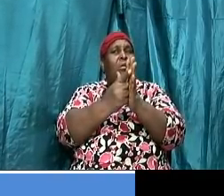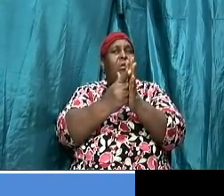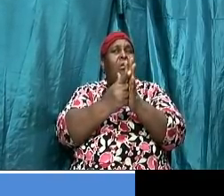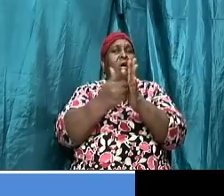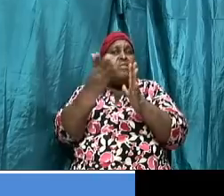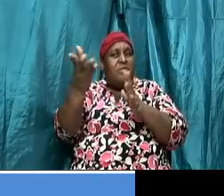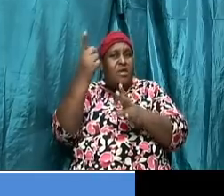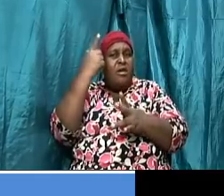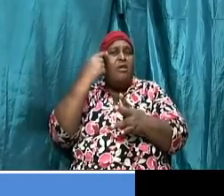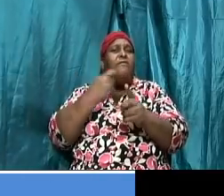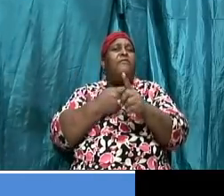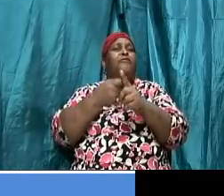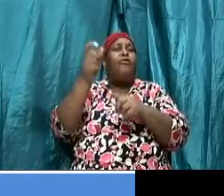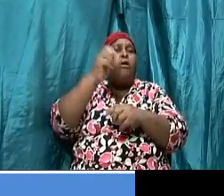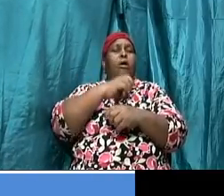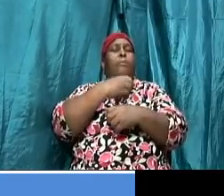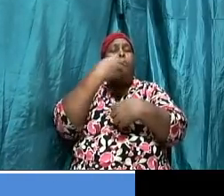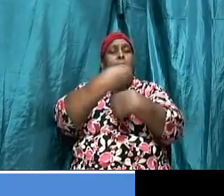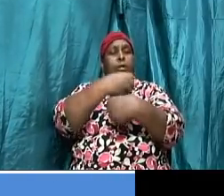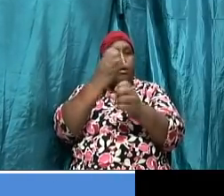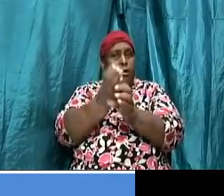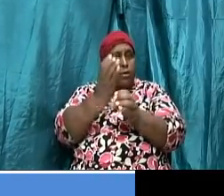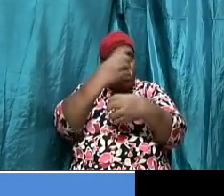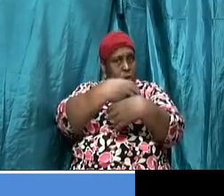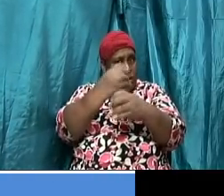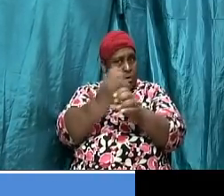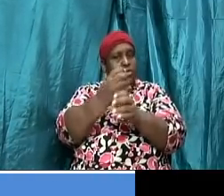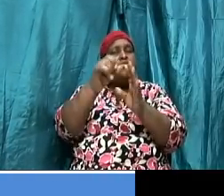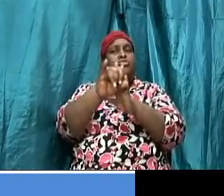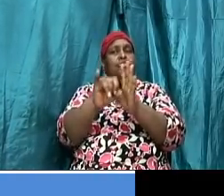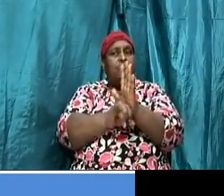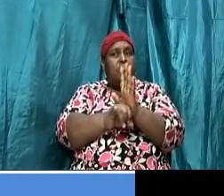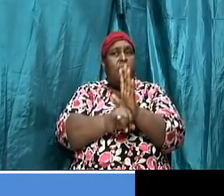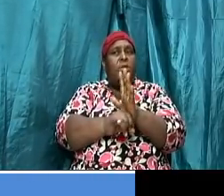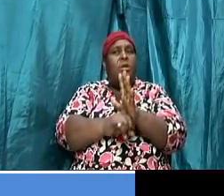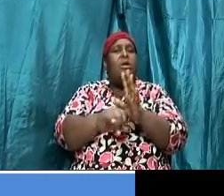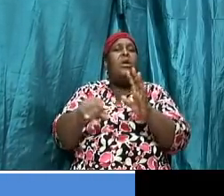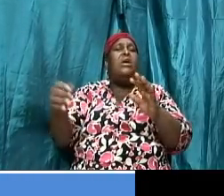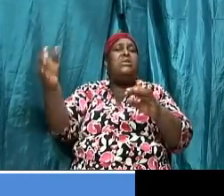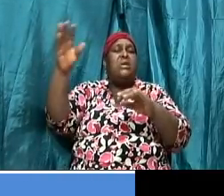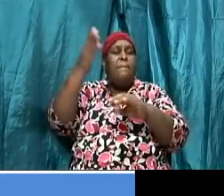In other words, it's like it's a built-in thing.